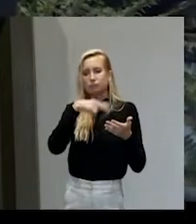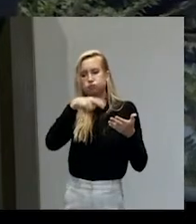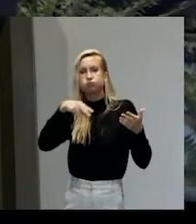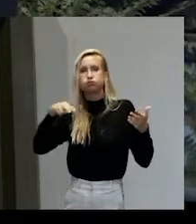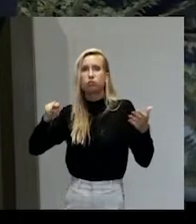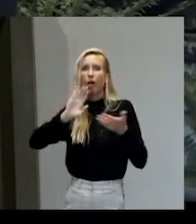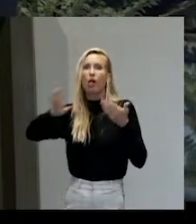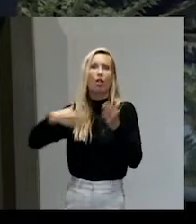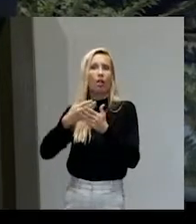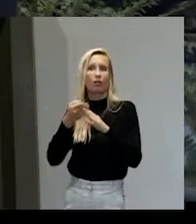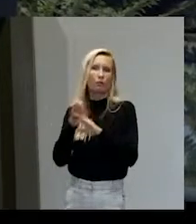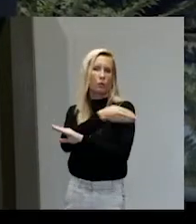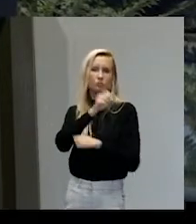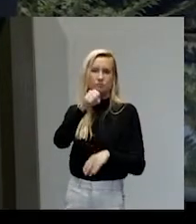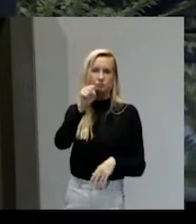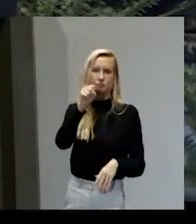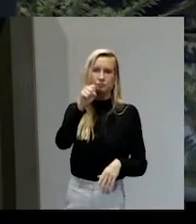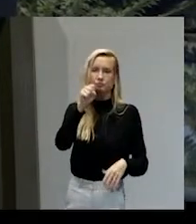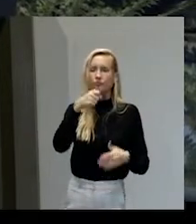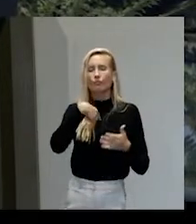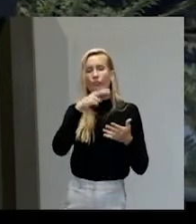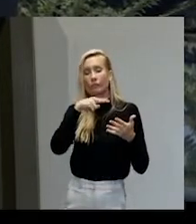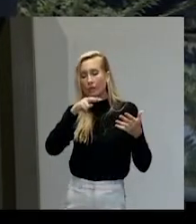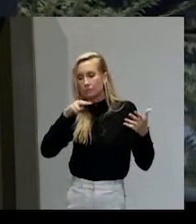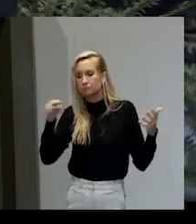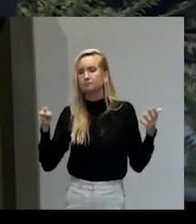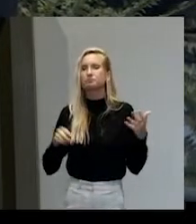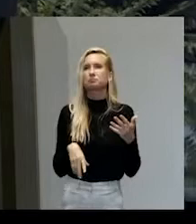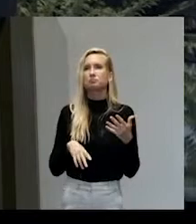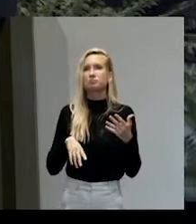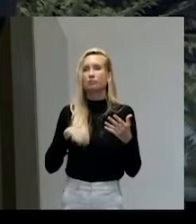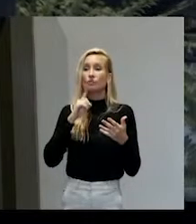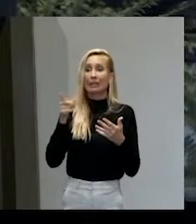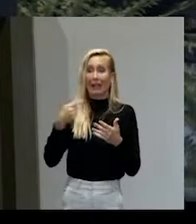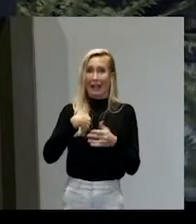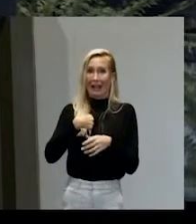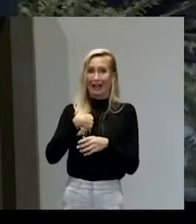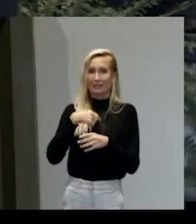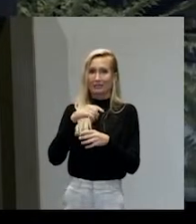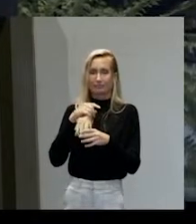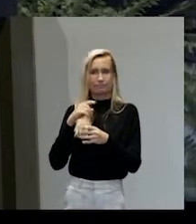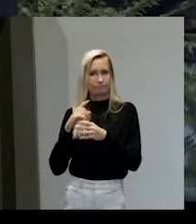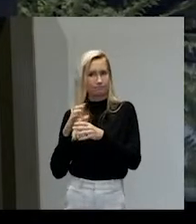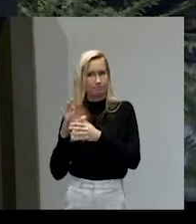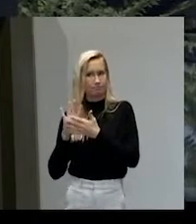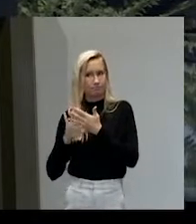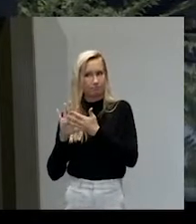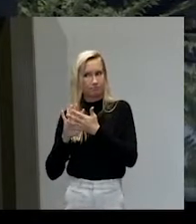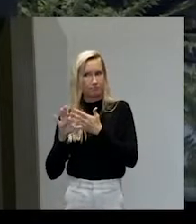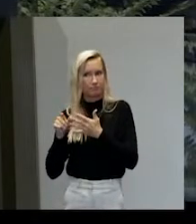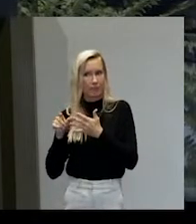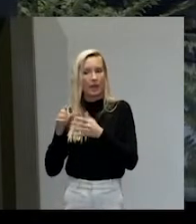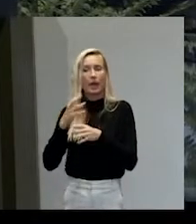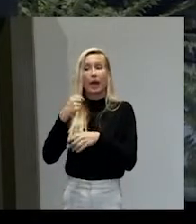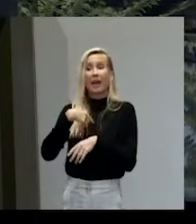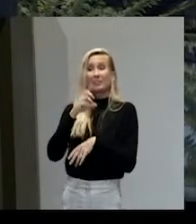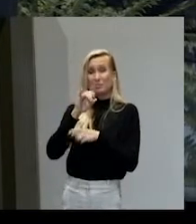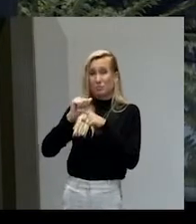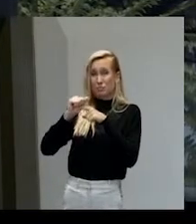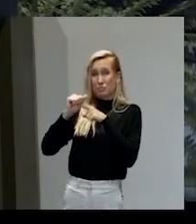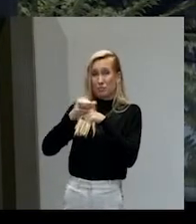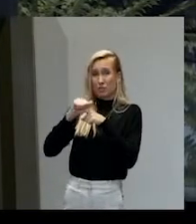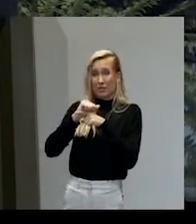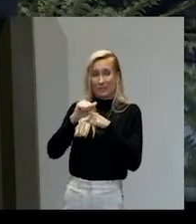fan of his Parenthood, and he did Friday Night Lights. But when you're doing, I was practicing this with a friend of mine, and also my dad helped